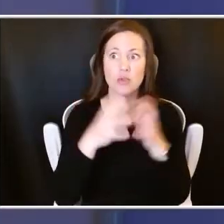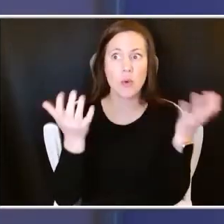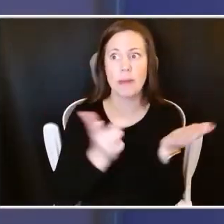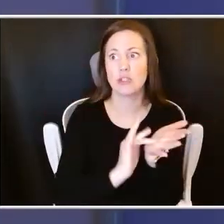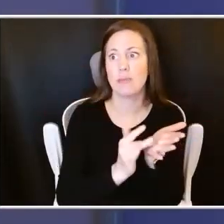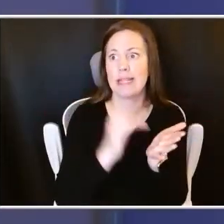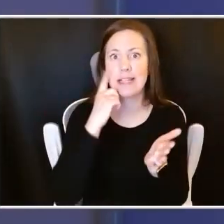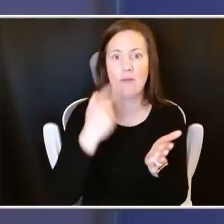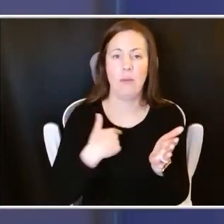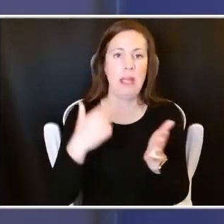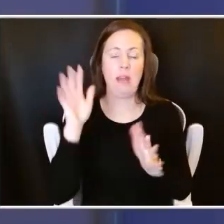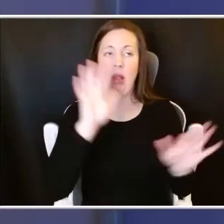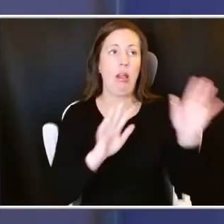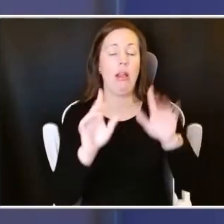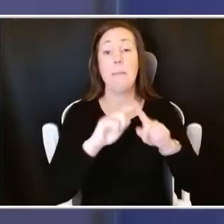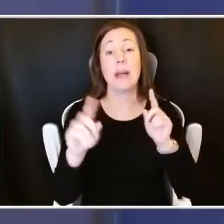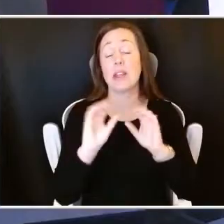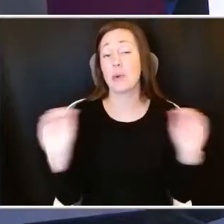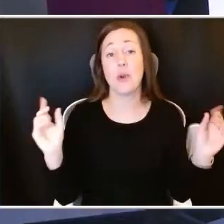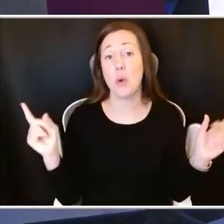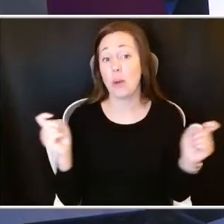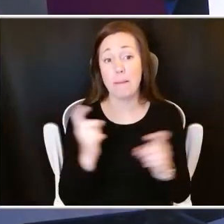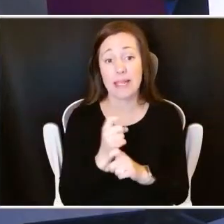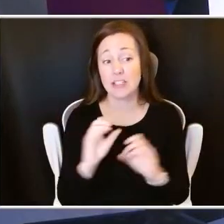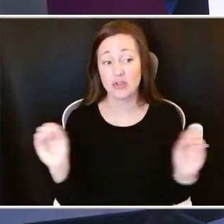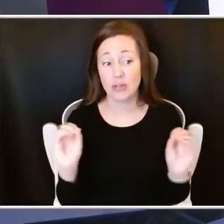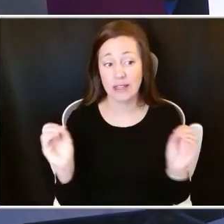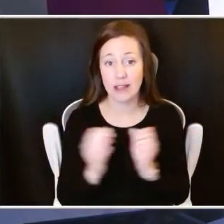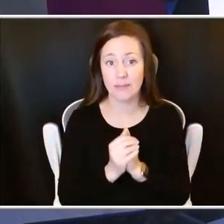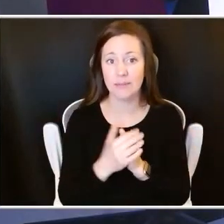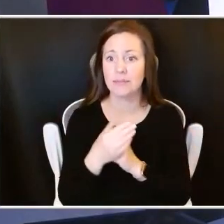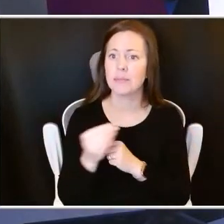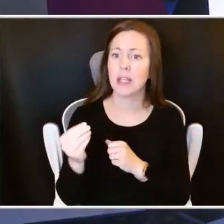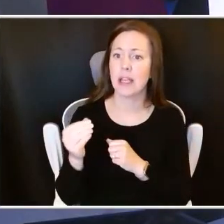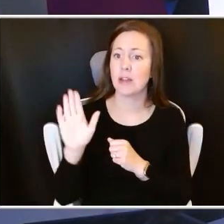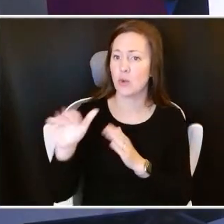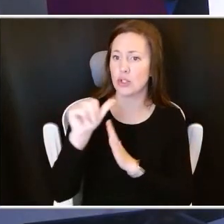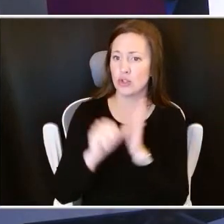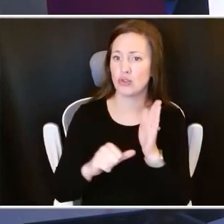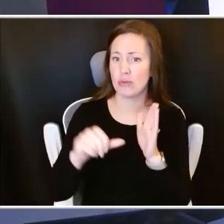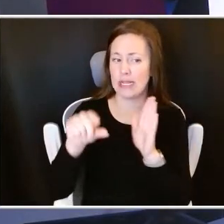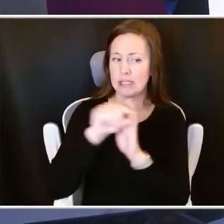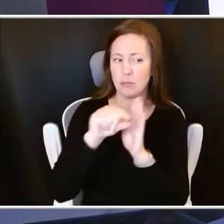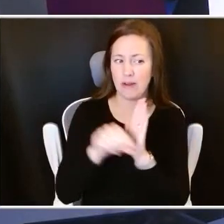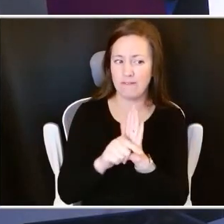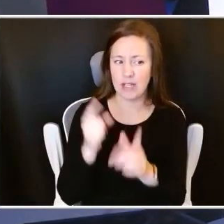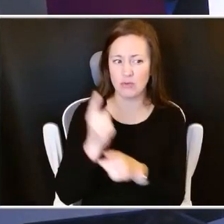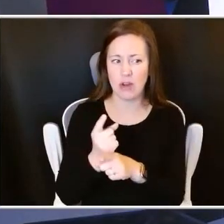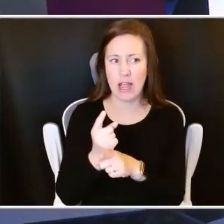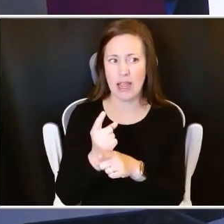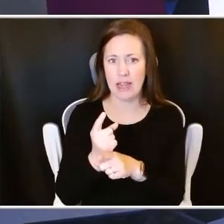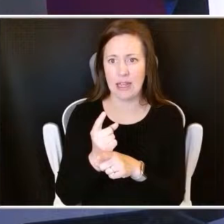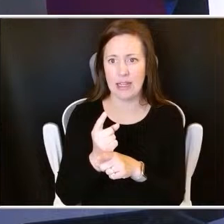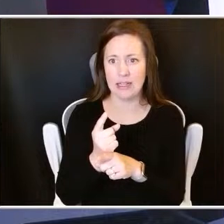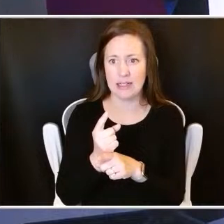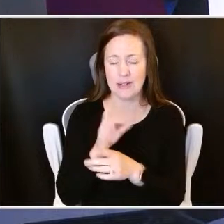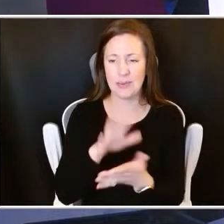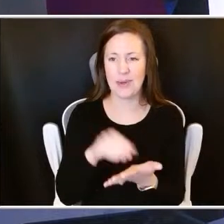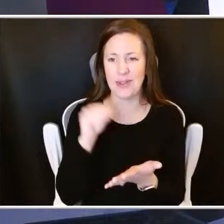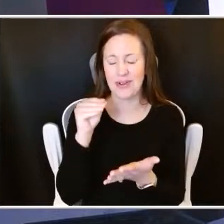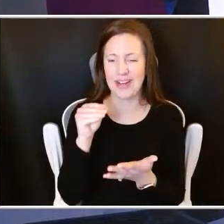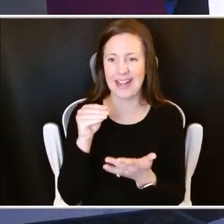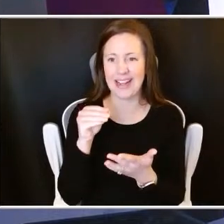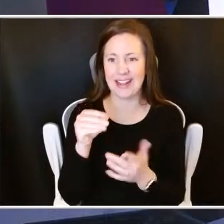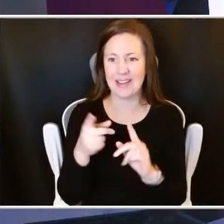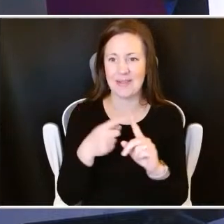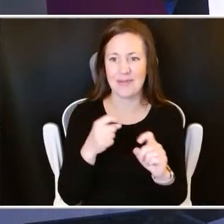any complications. So. And you had your surgery in Springfield, and we're learning there's like 6 degrees of separation from